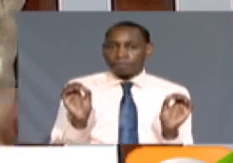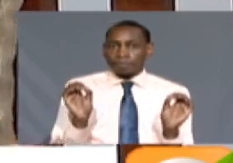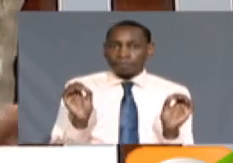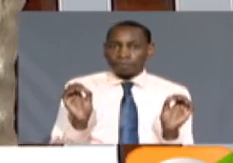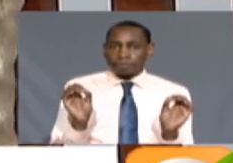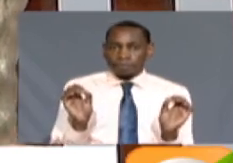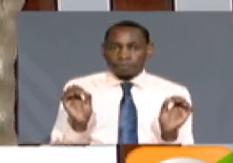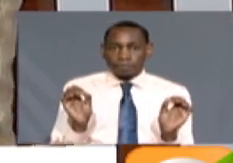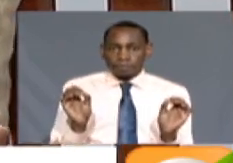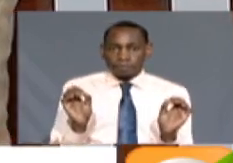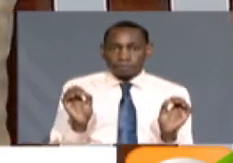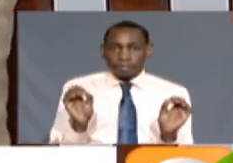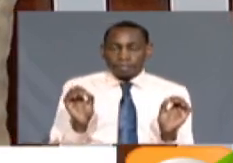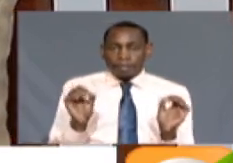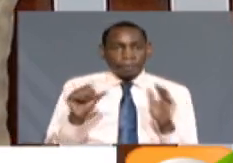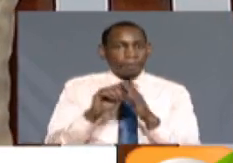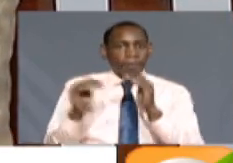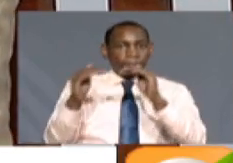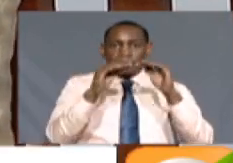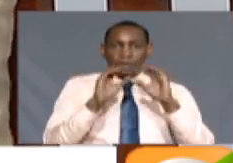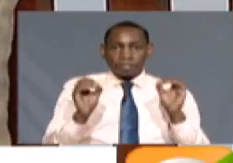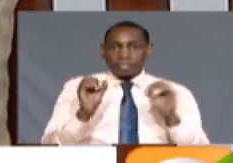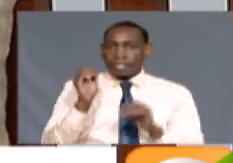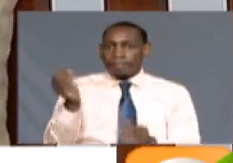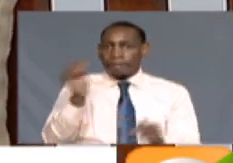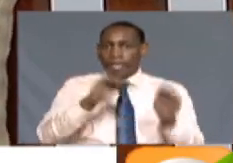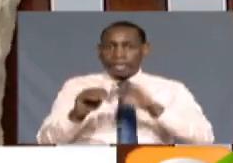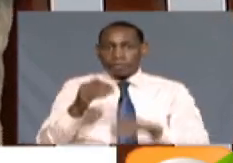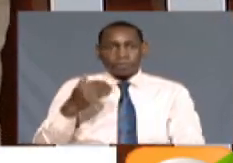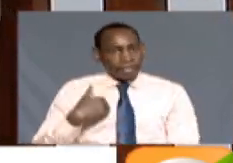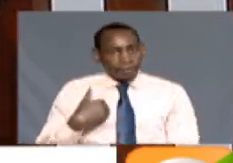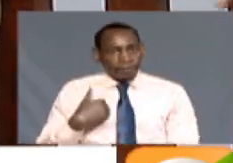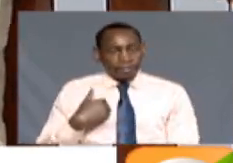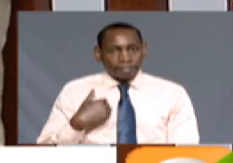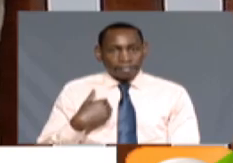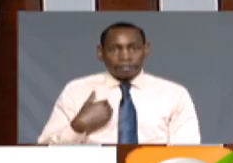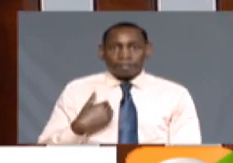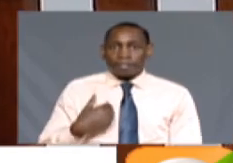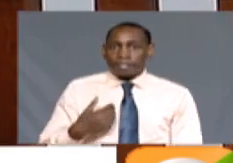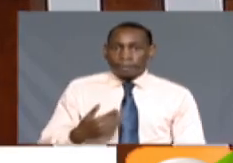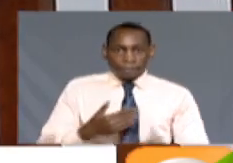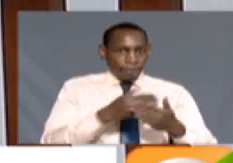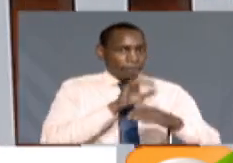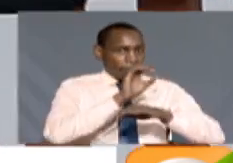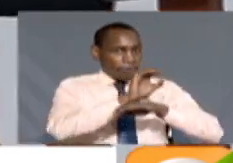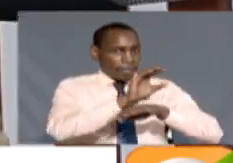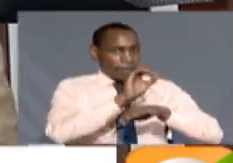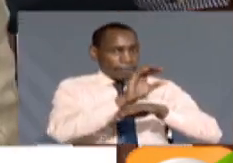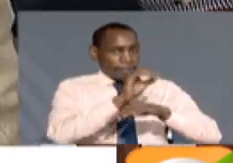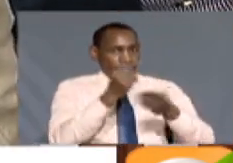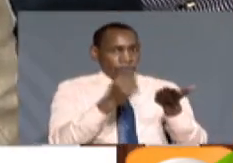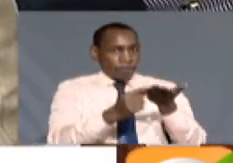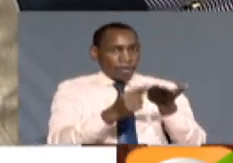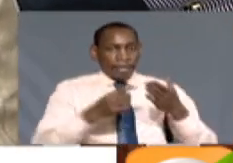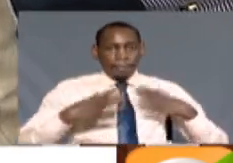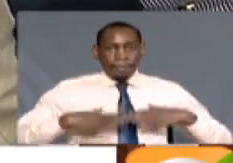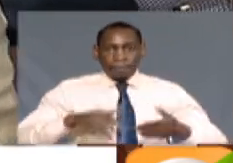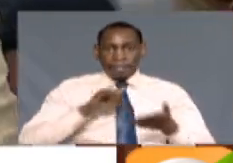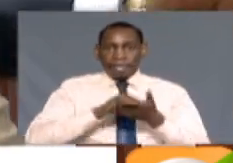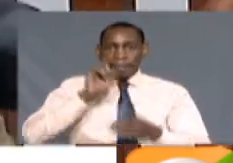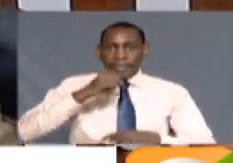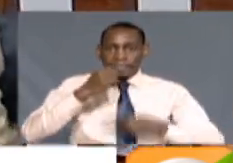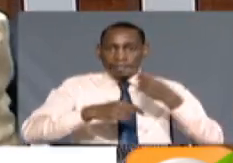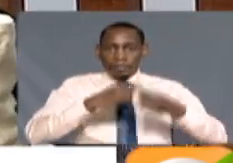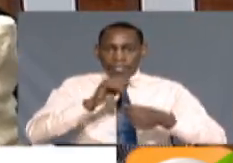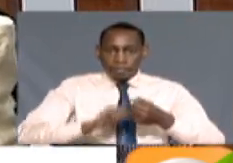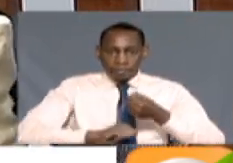There is no issue of democracy when elections will come on and so on. Yeah. I was trying to advise Ugandans, my friends Ugandans, that they must continue